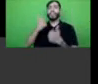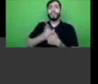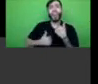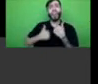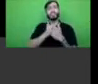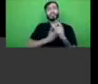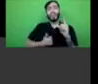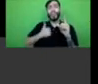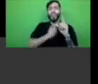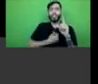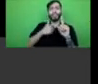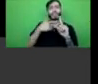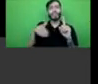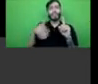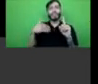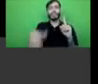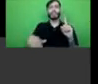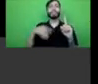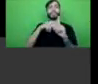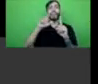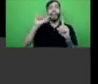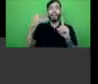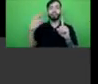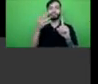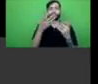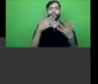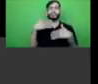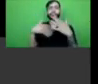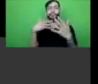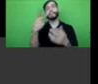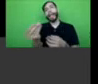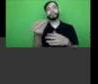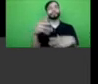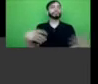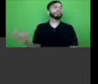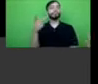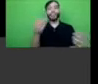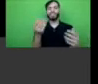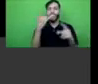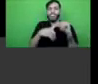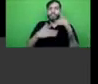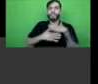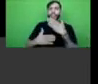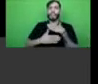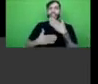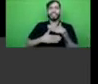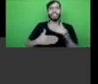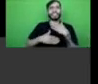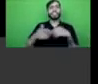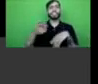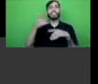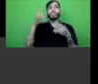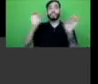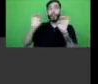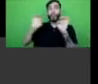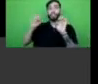Elijah eventually passed out because he couldn't breathe, and emergency medical responders gave him the